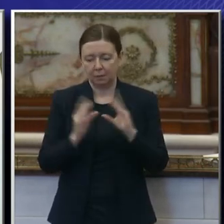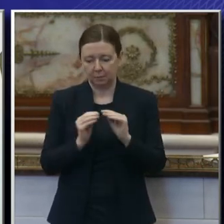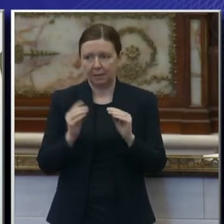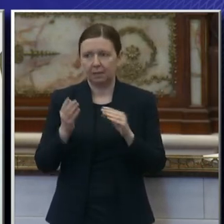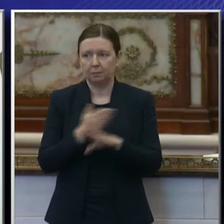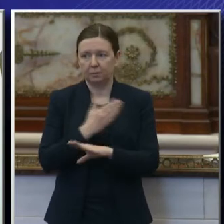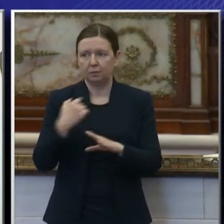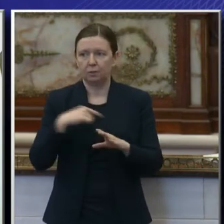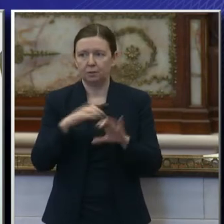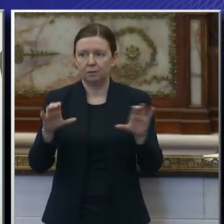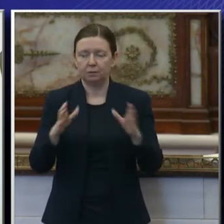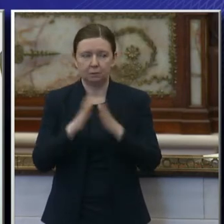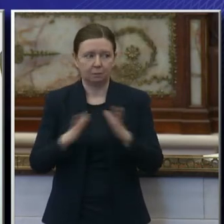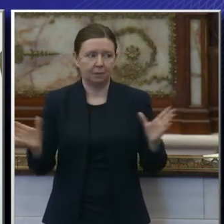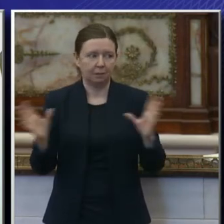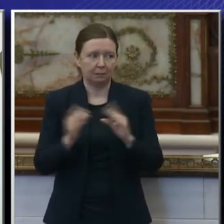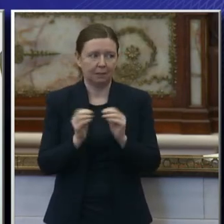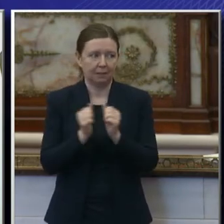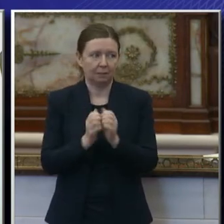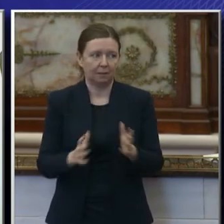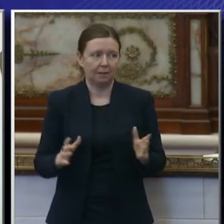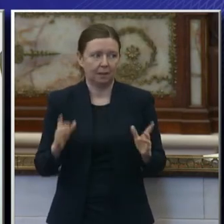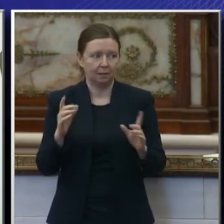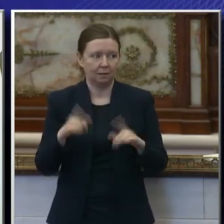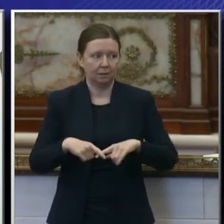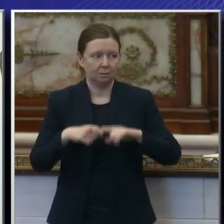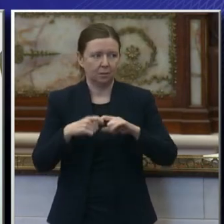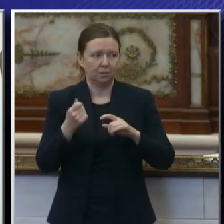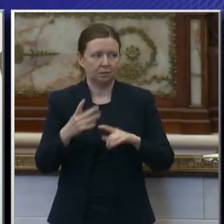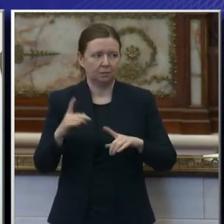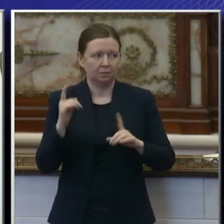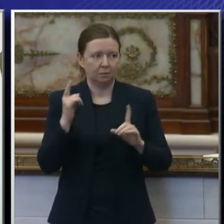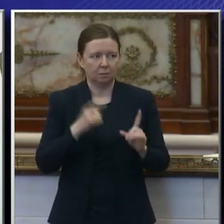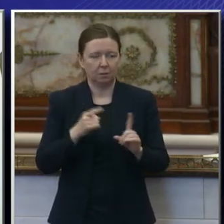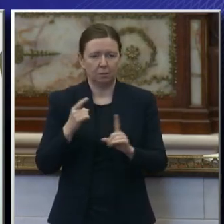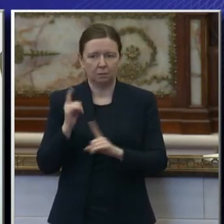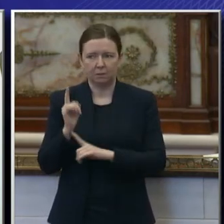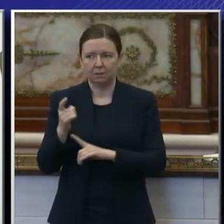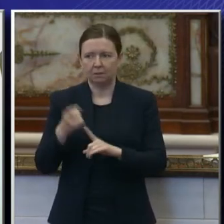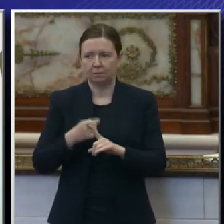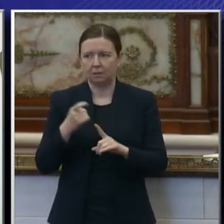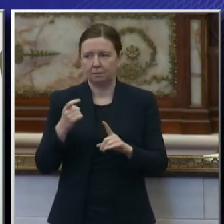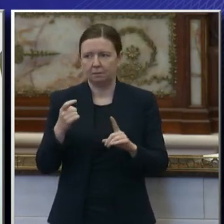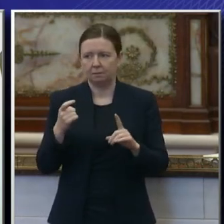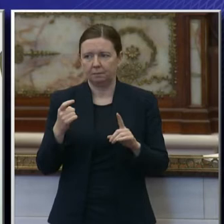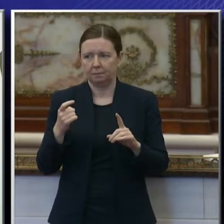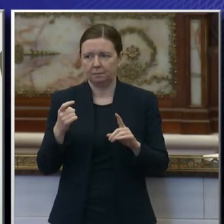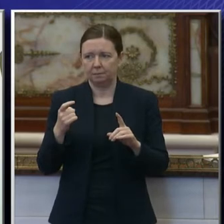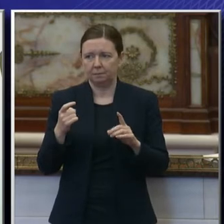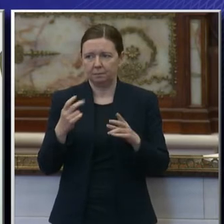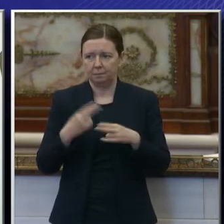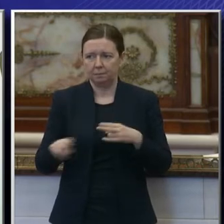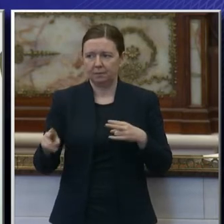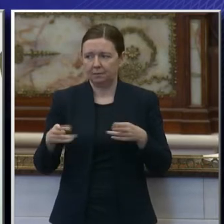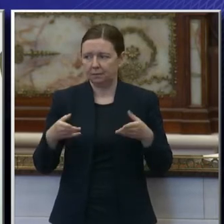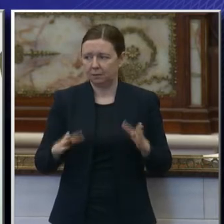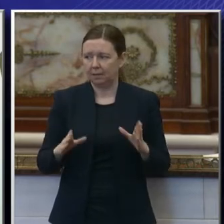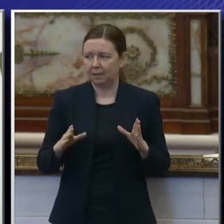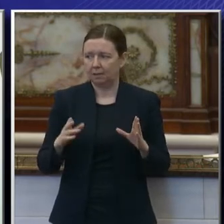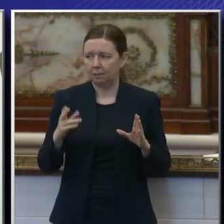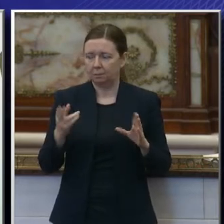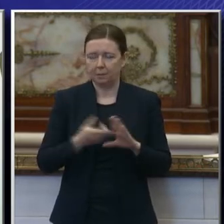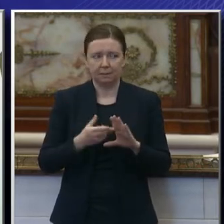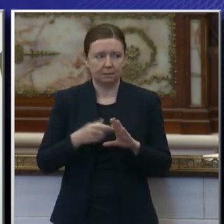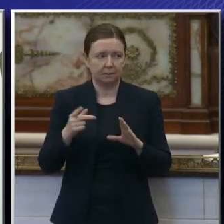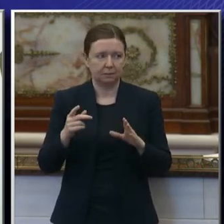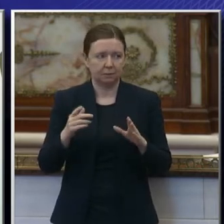we go into our public meeting. We'll now pause a few moments from these proceedings briefly to allow these participants to leave the